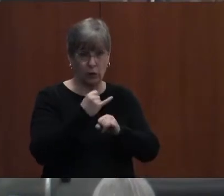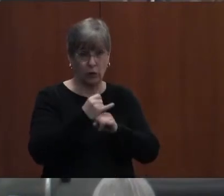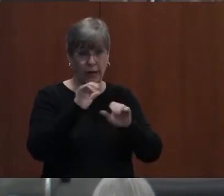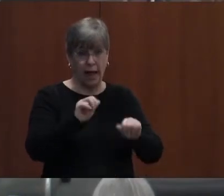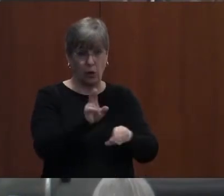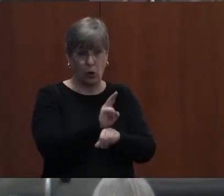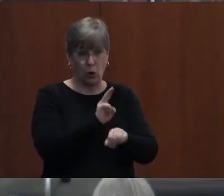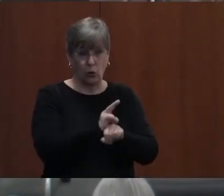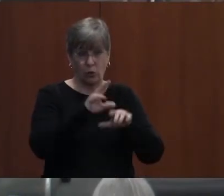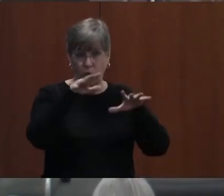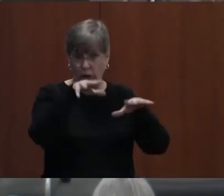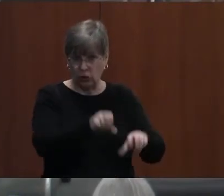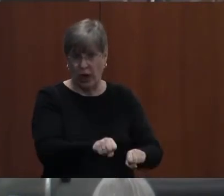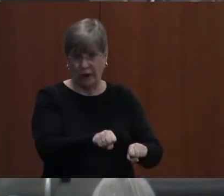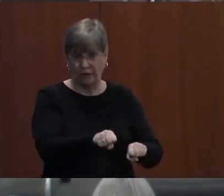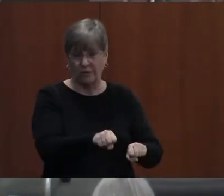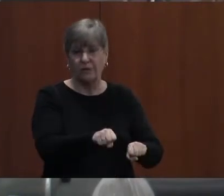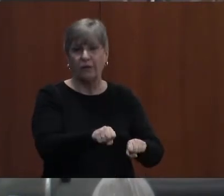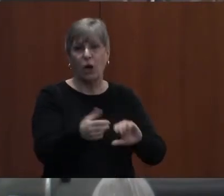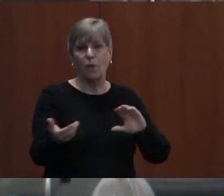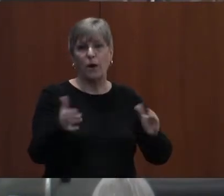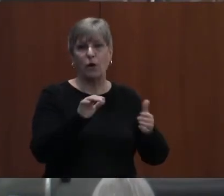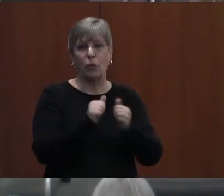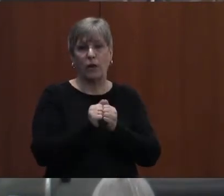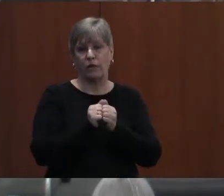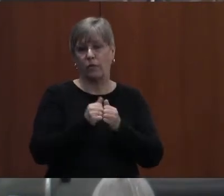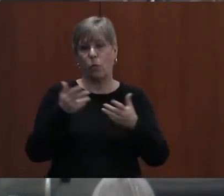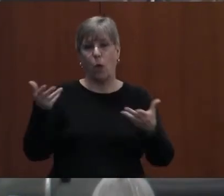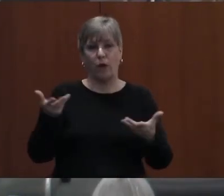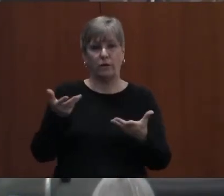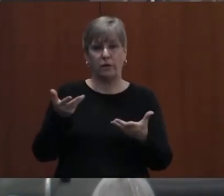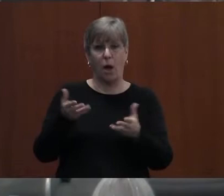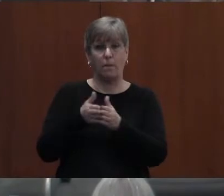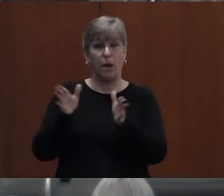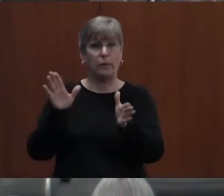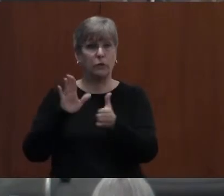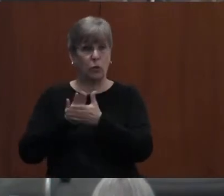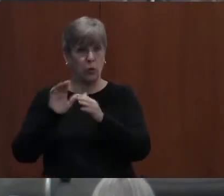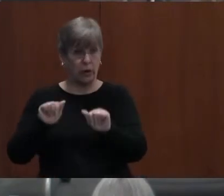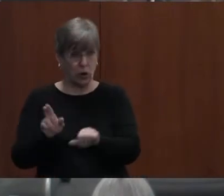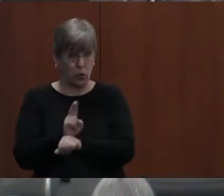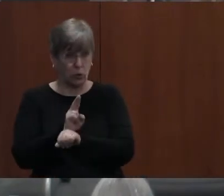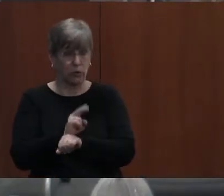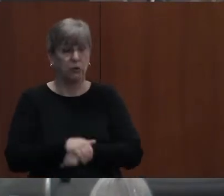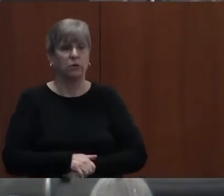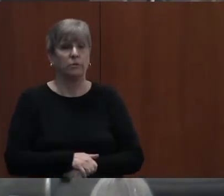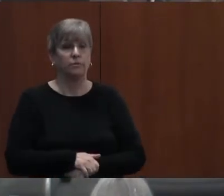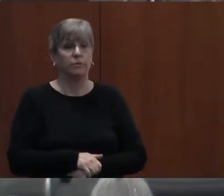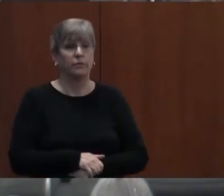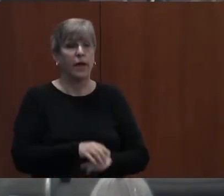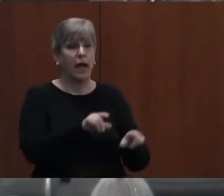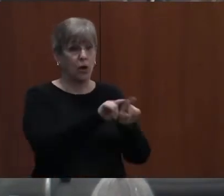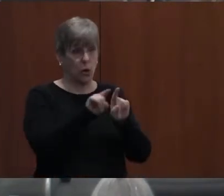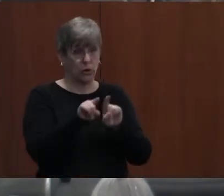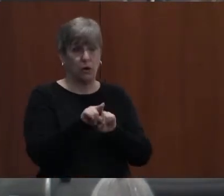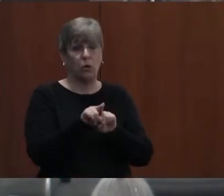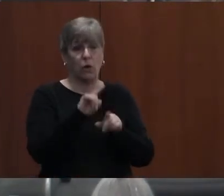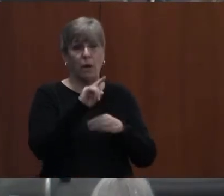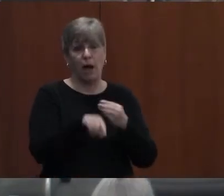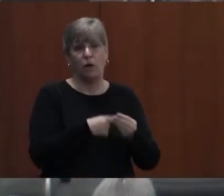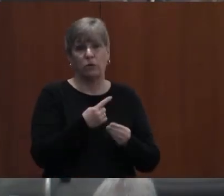in terms of restraint versus, what a public school can use, and also